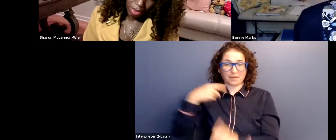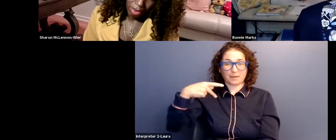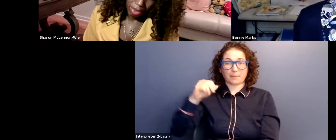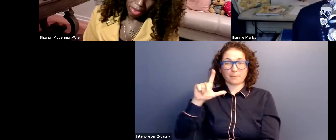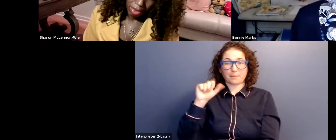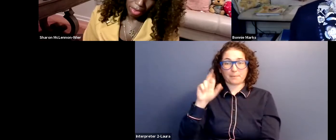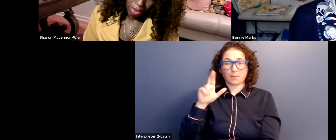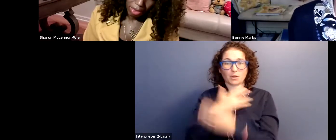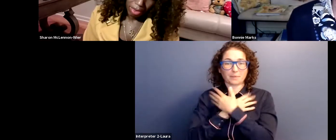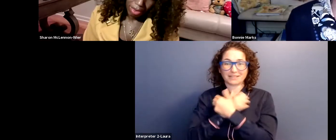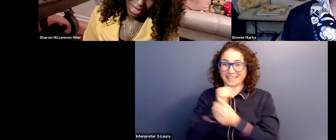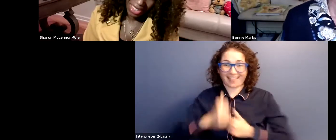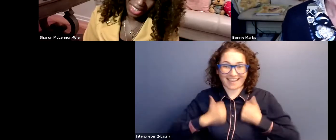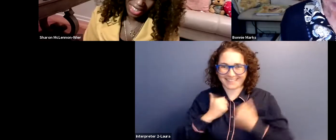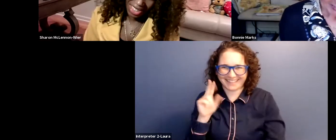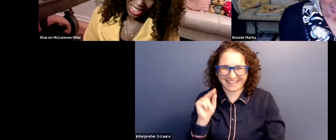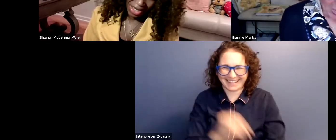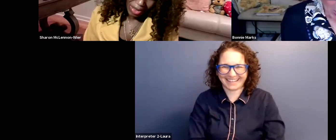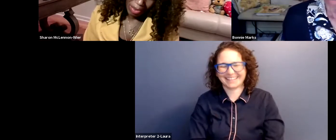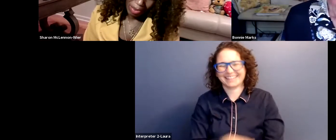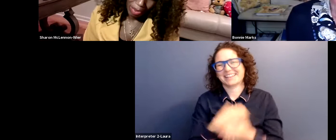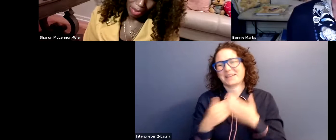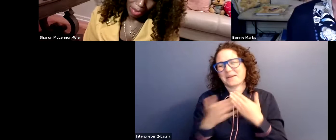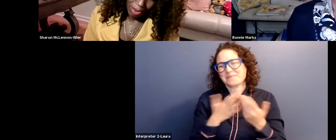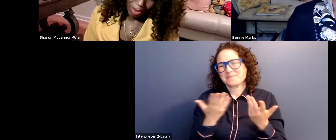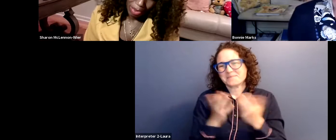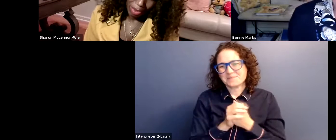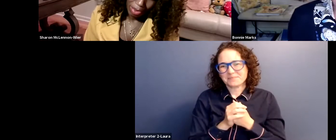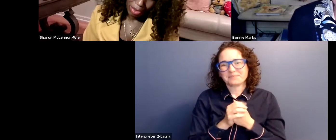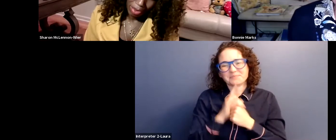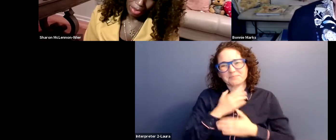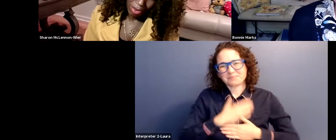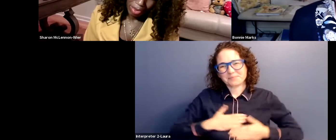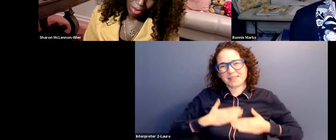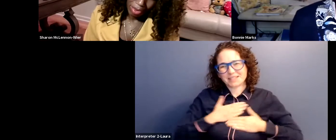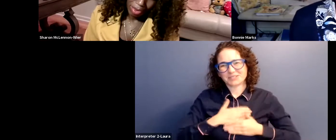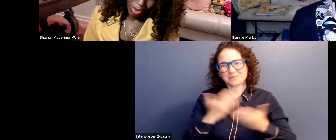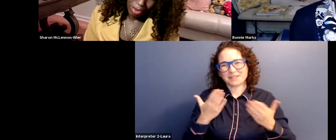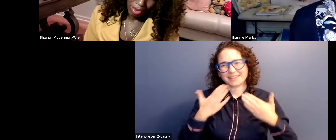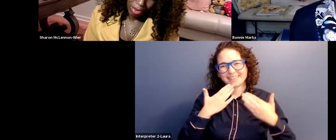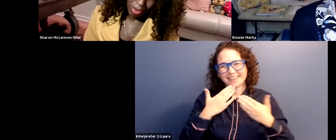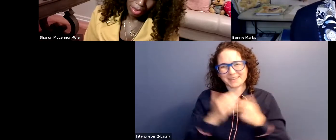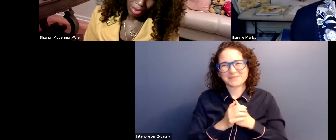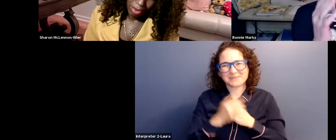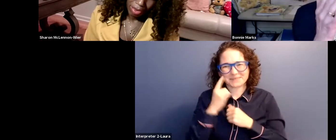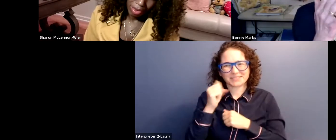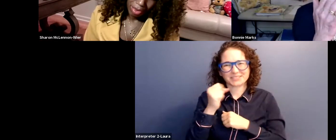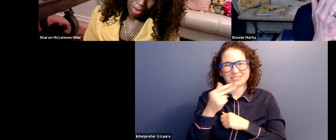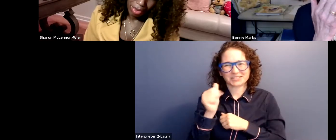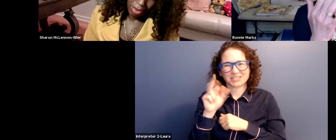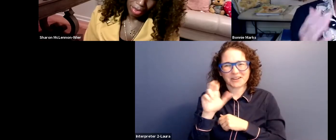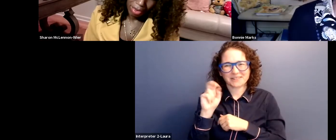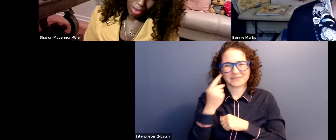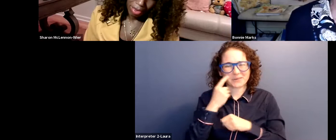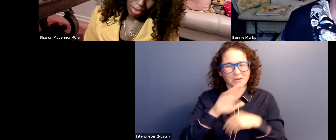It's not live. So anyway, it's a pleasure to be here. Thank you, Sharon, for